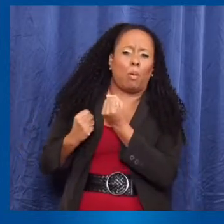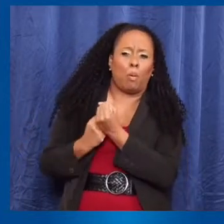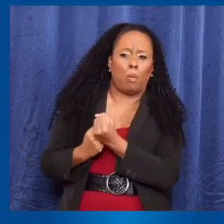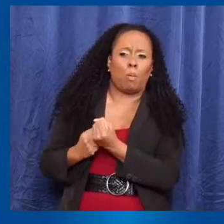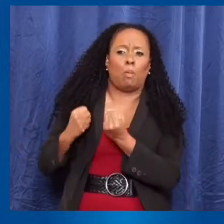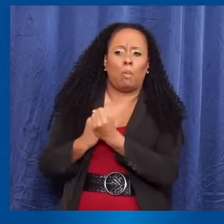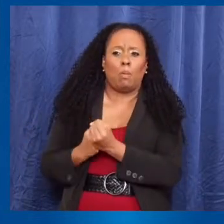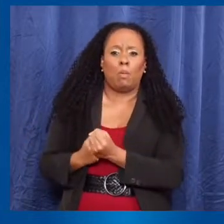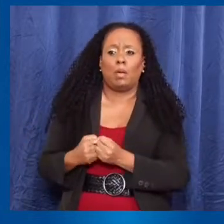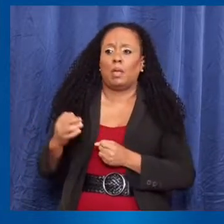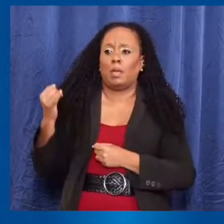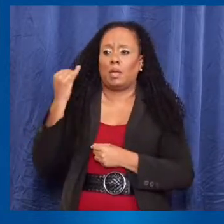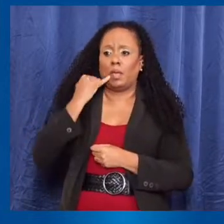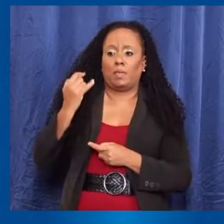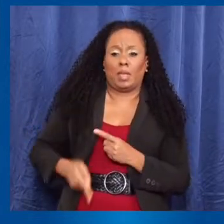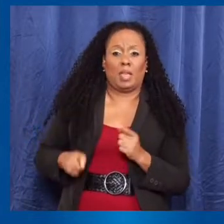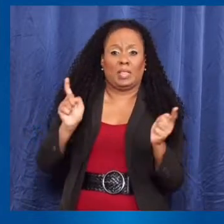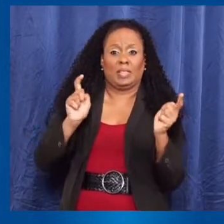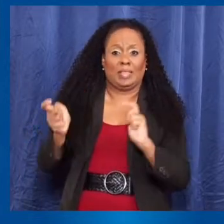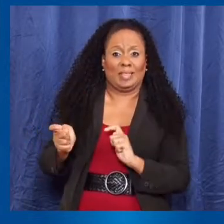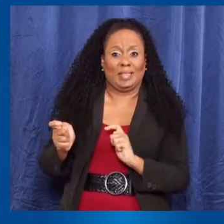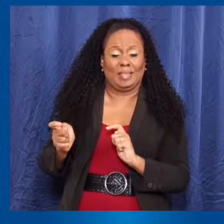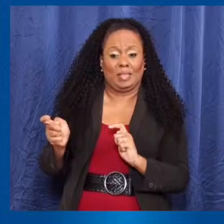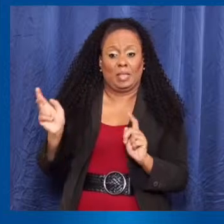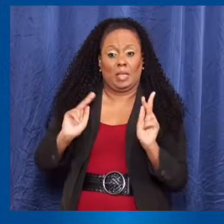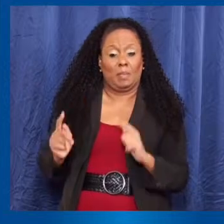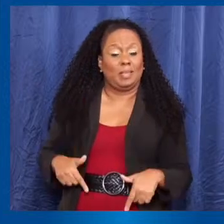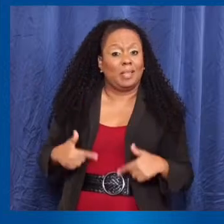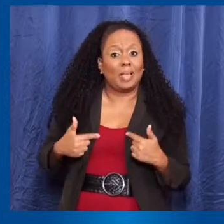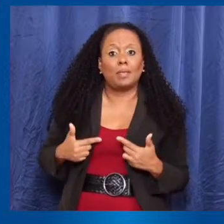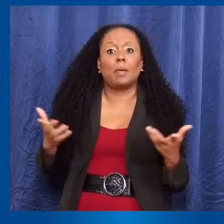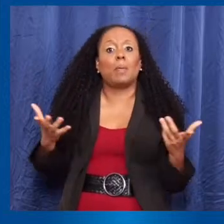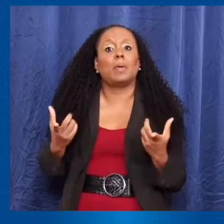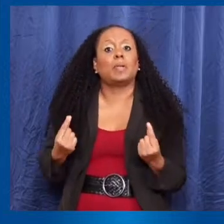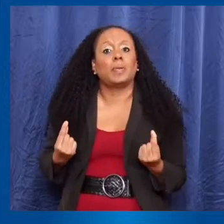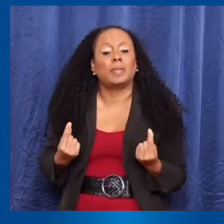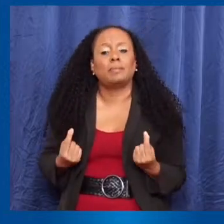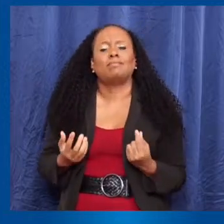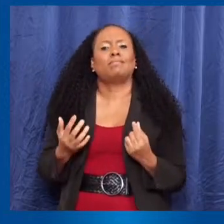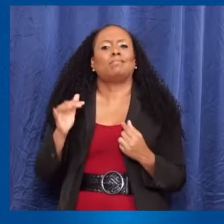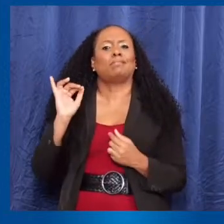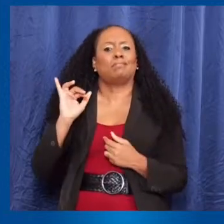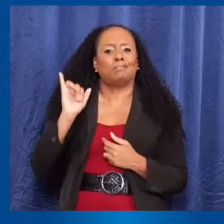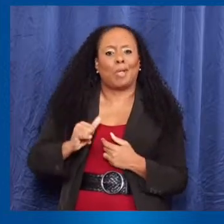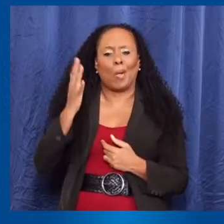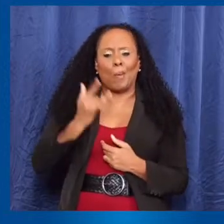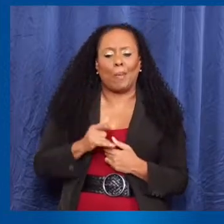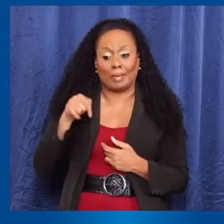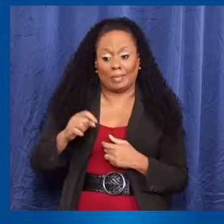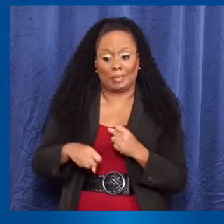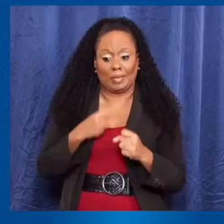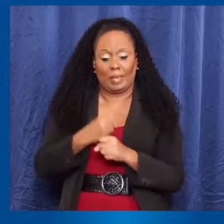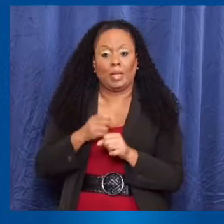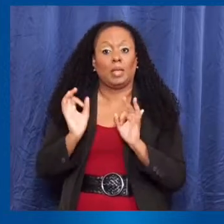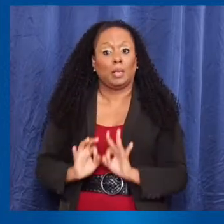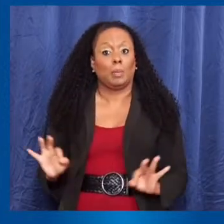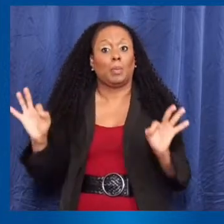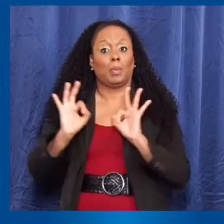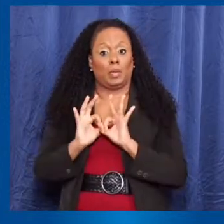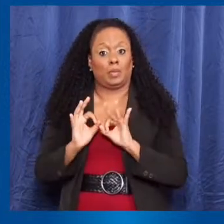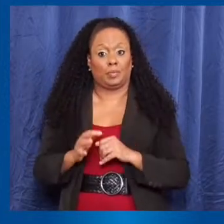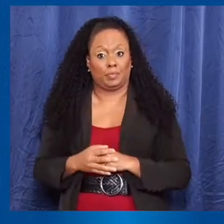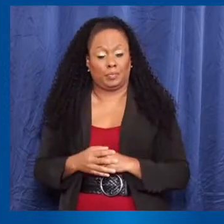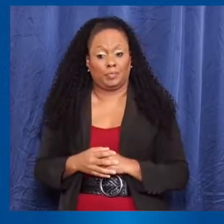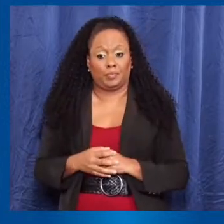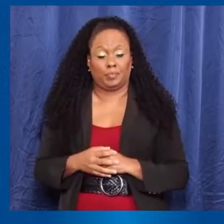cannot change the life of people, you know, and that's why this year is very important. That's why also I'm here to say that